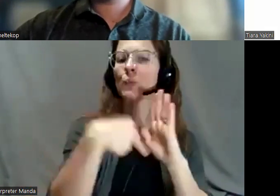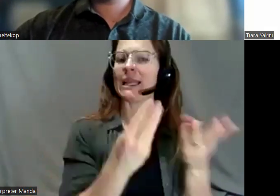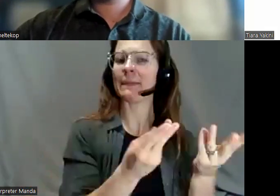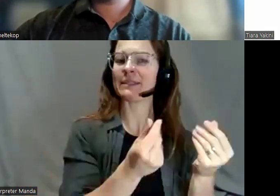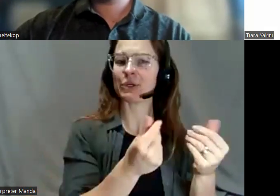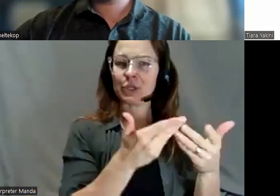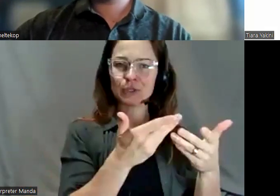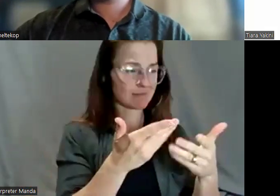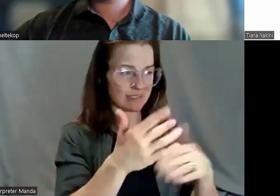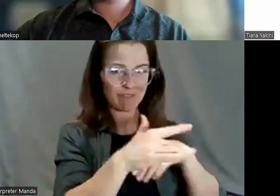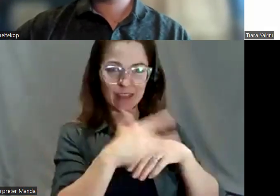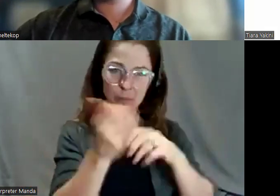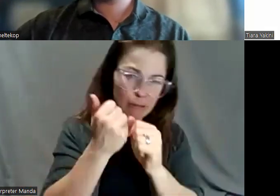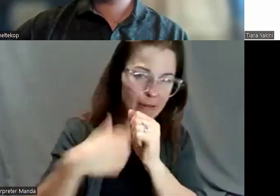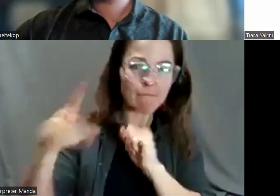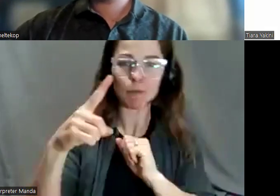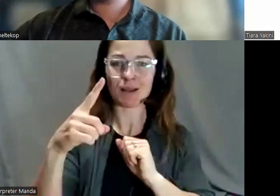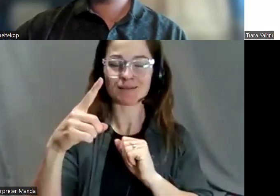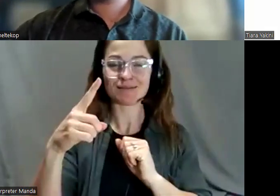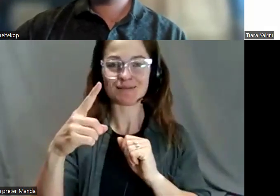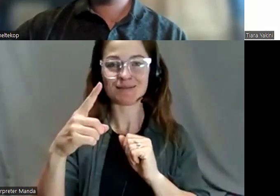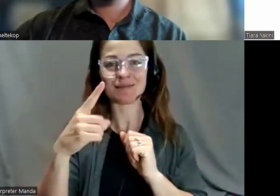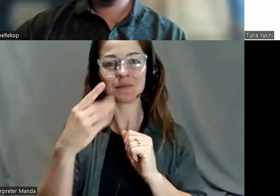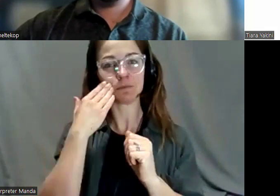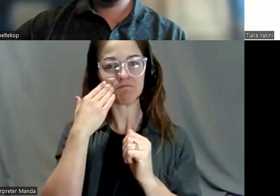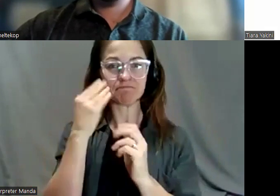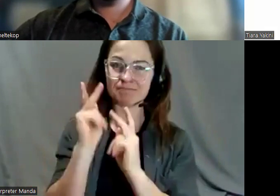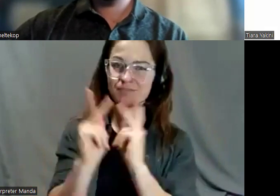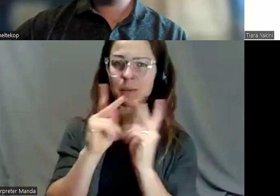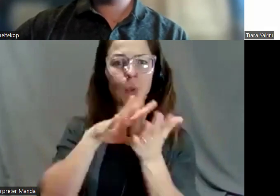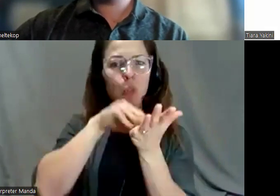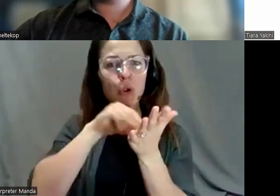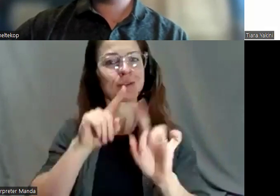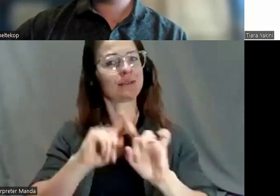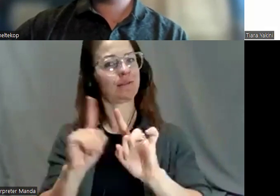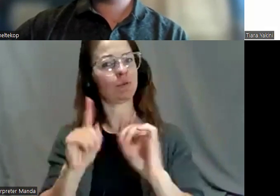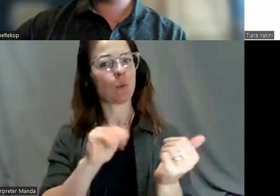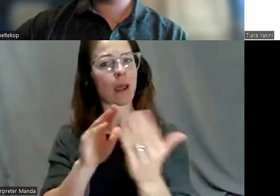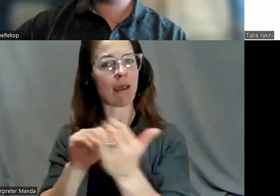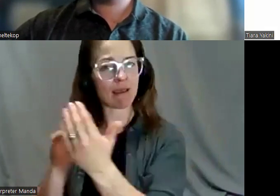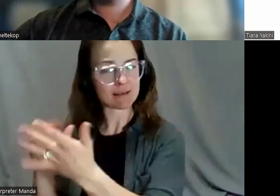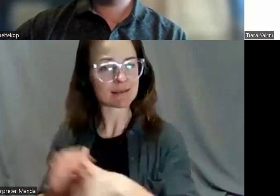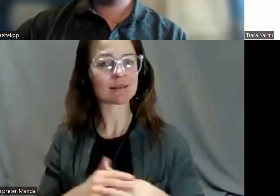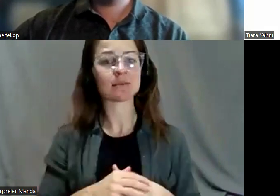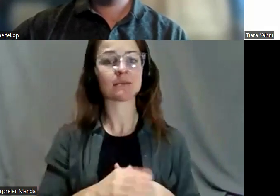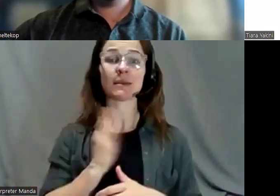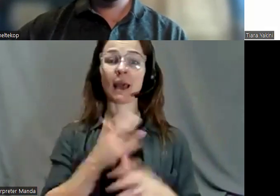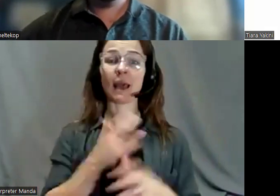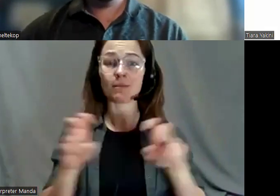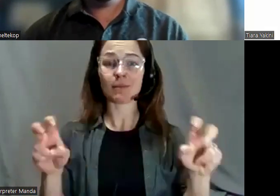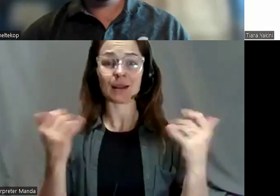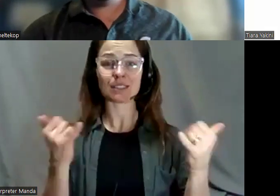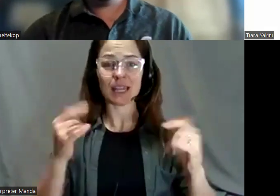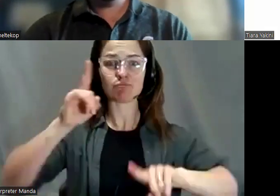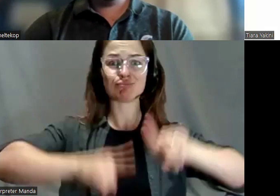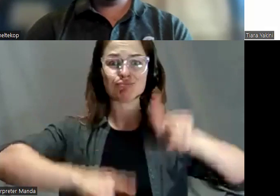to everyone, considering that people consume information in different ways. We have a dynamic panel of presenters who are going